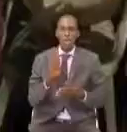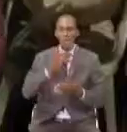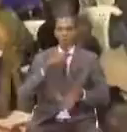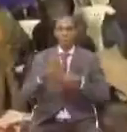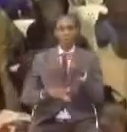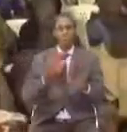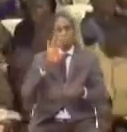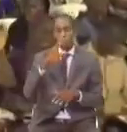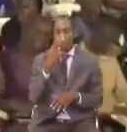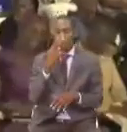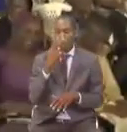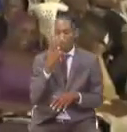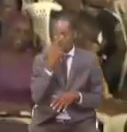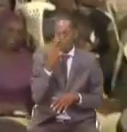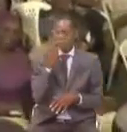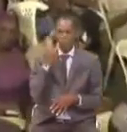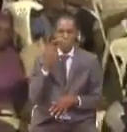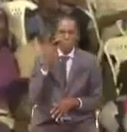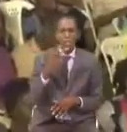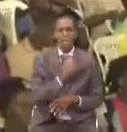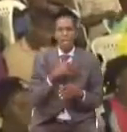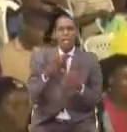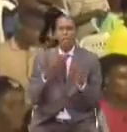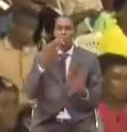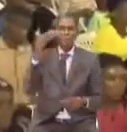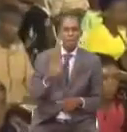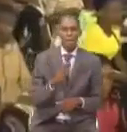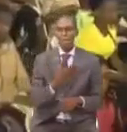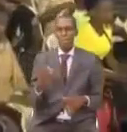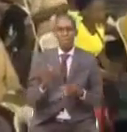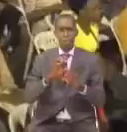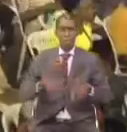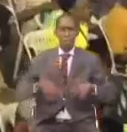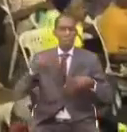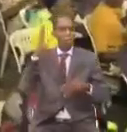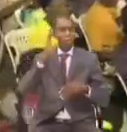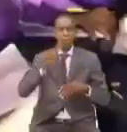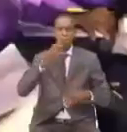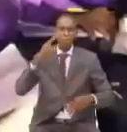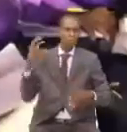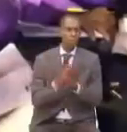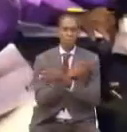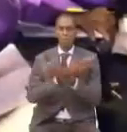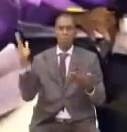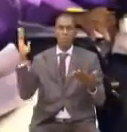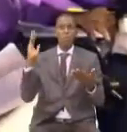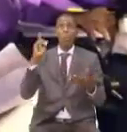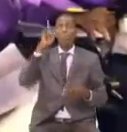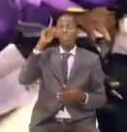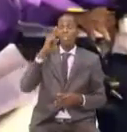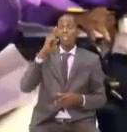eyes will see. And every bad thing in your life, everything will be rolled away. It